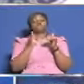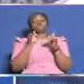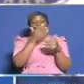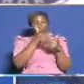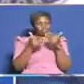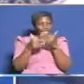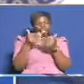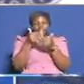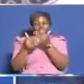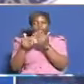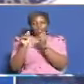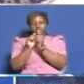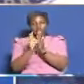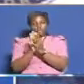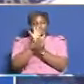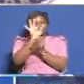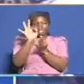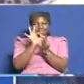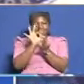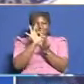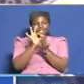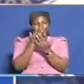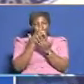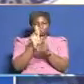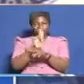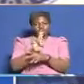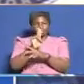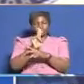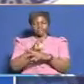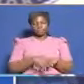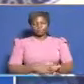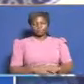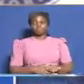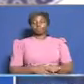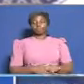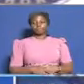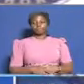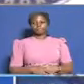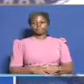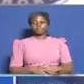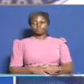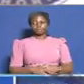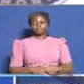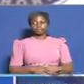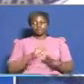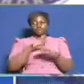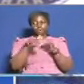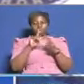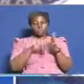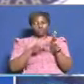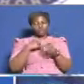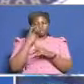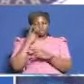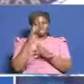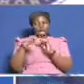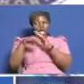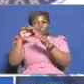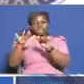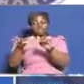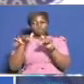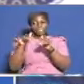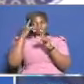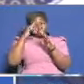specifications. The new tug jetty, it will accommodate all the harbour tugs, as you saw alongside, coming in for repair,